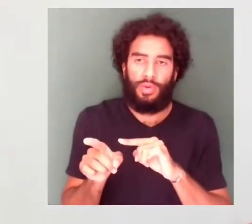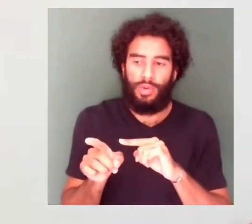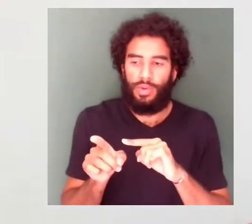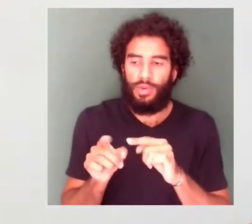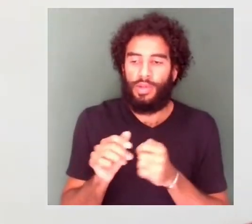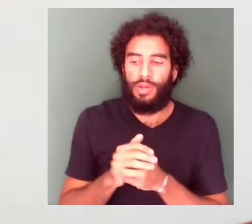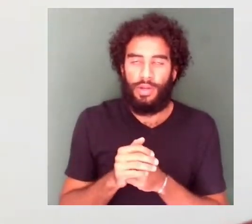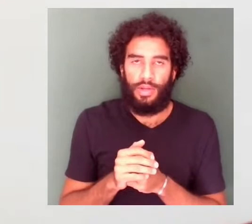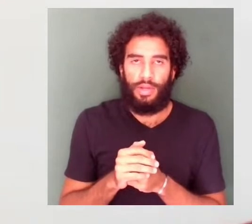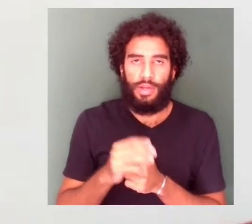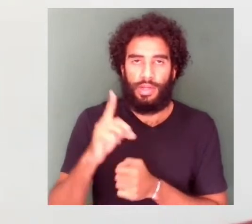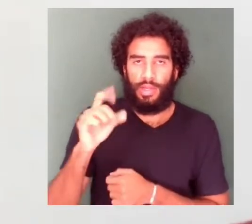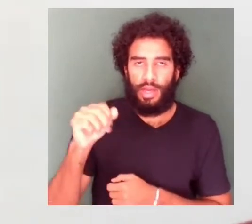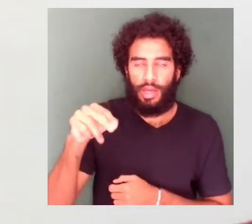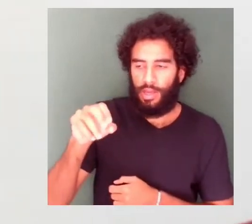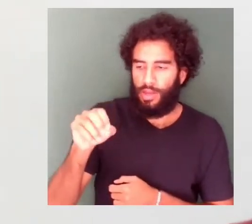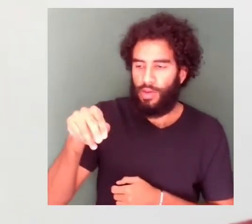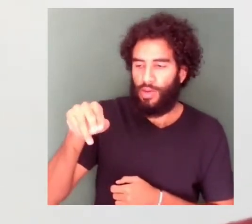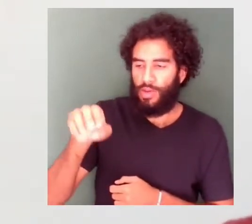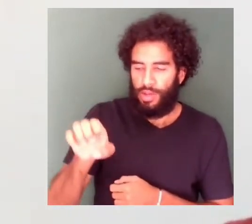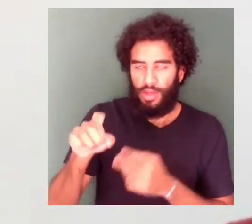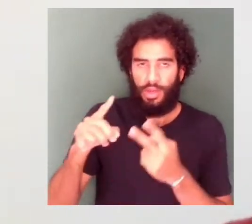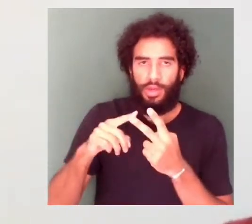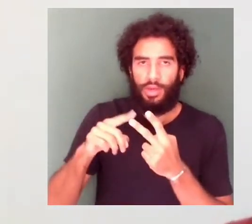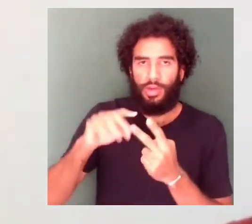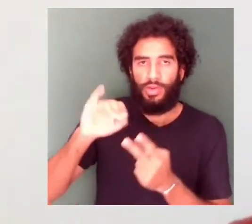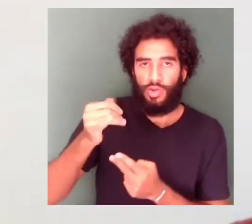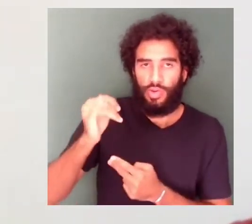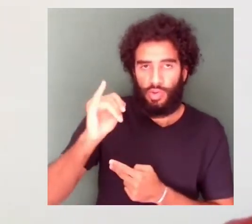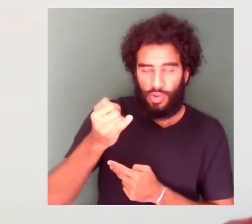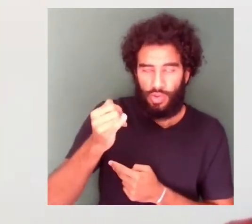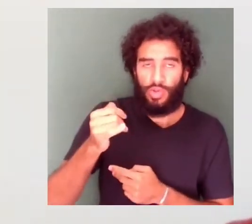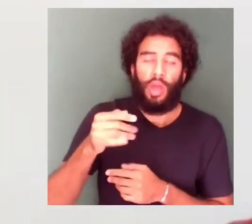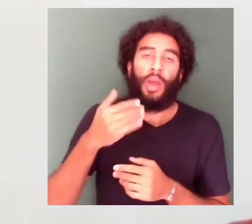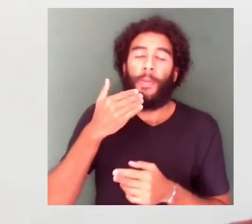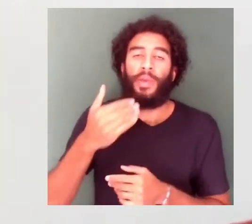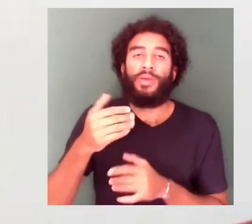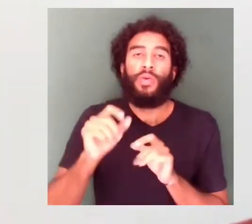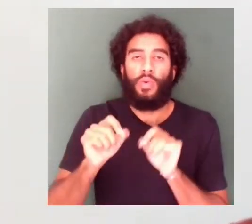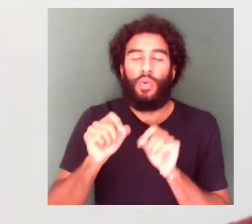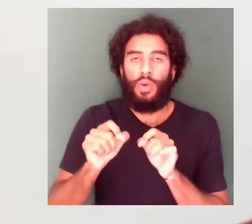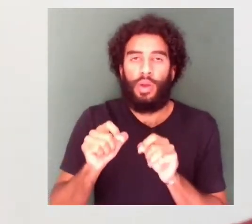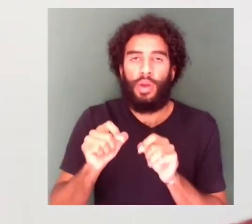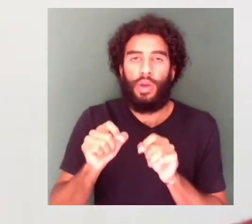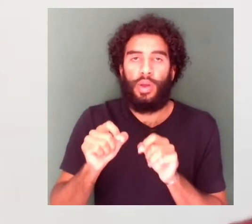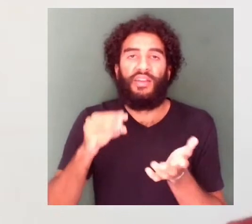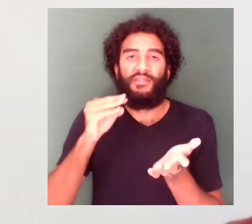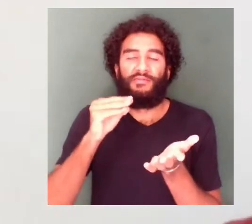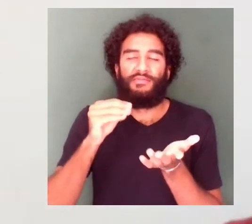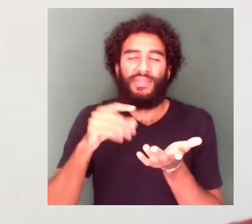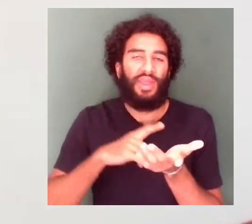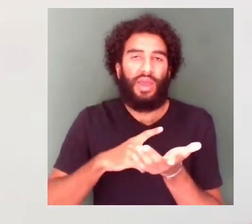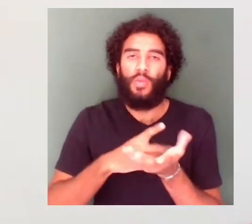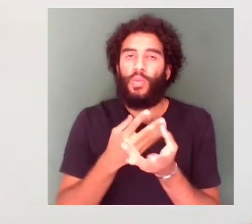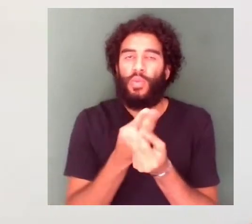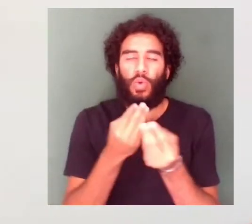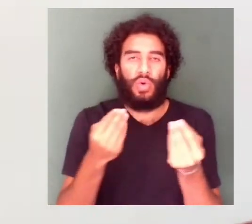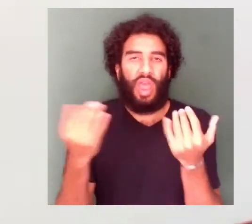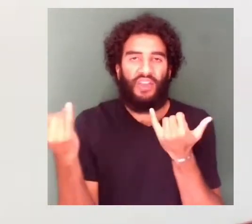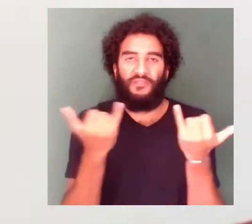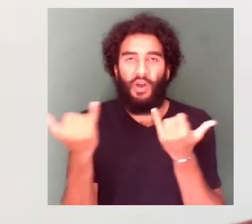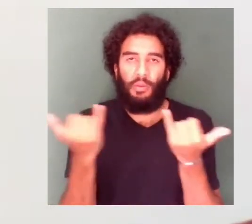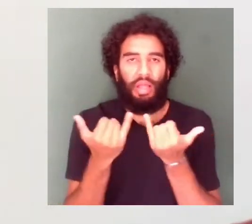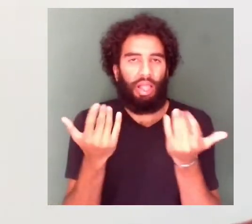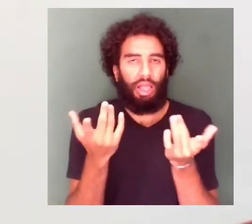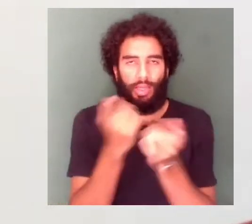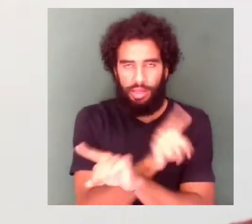a process that we are that we are requesting to Nestlé Brazil for having